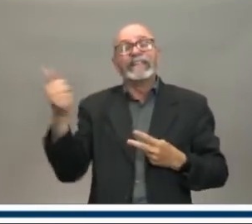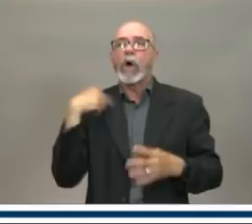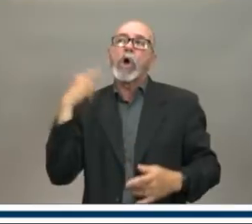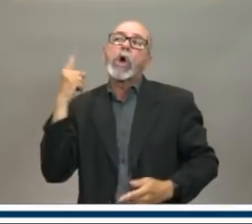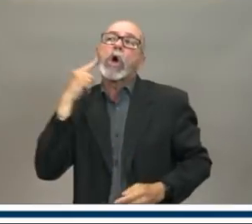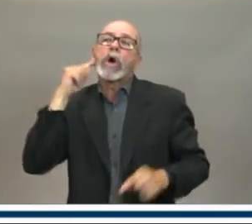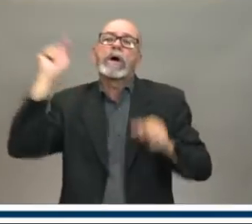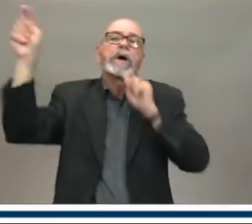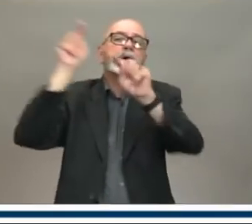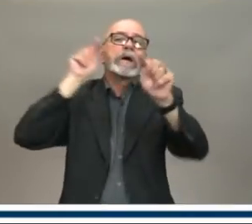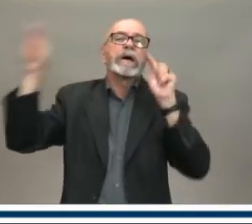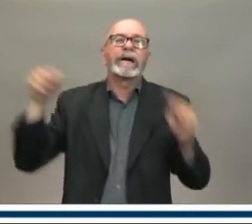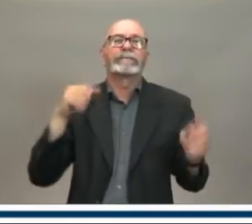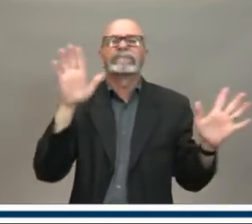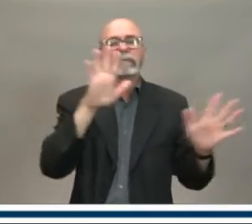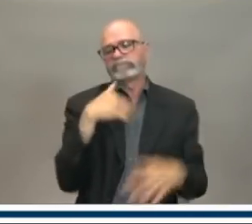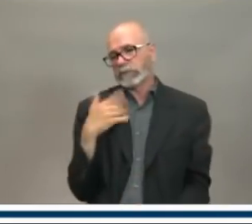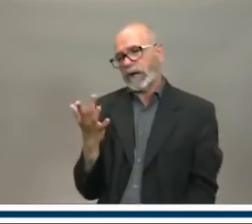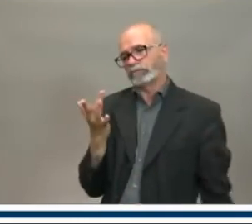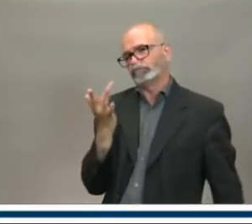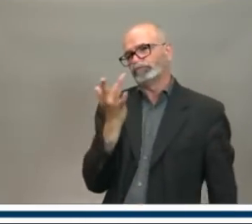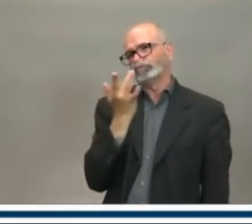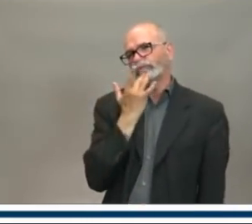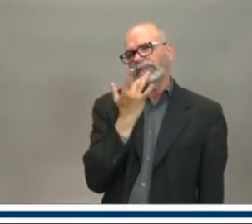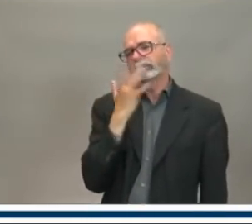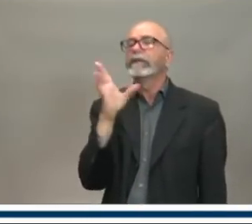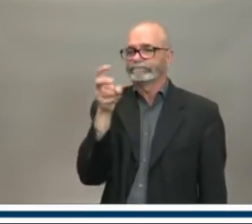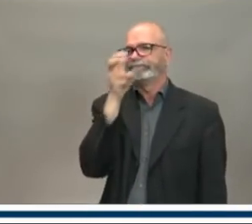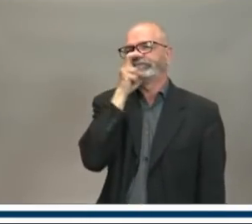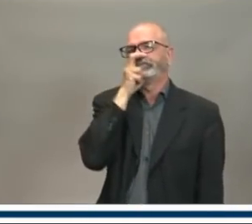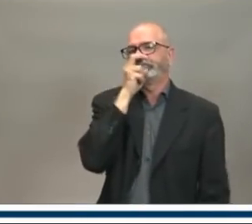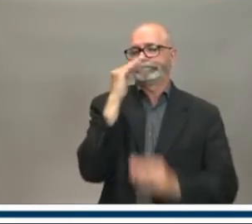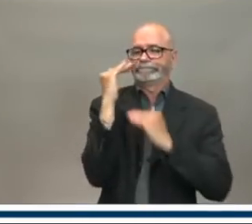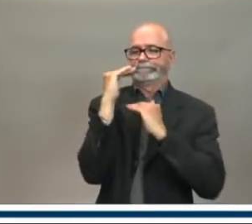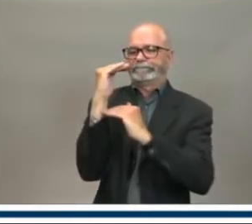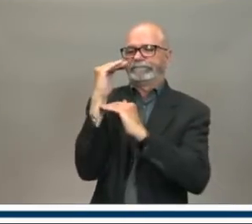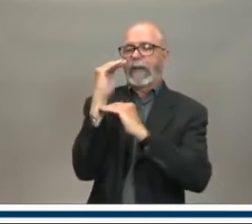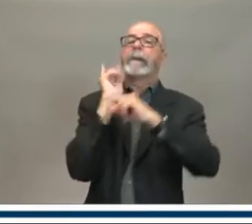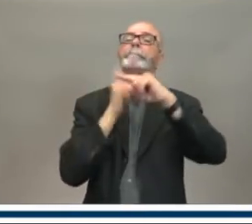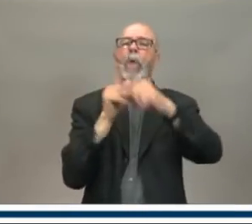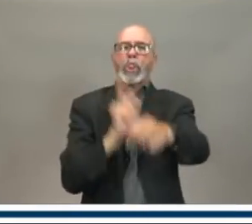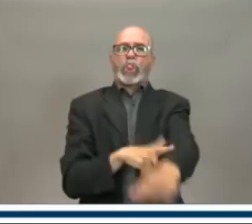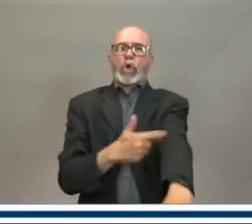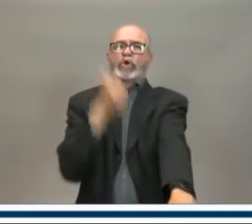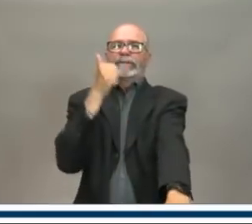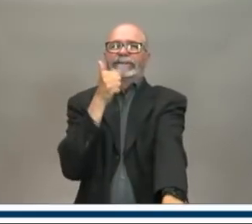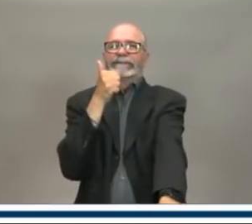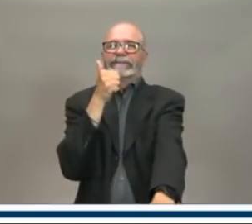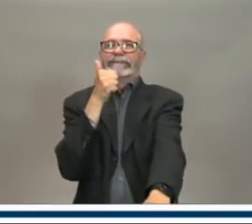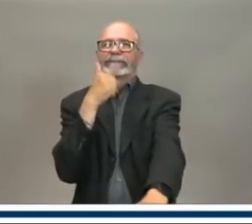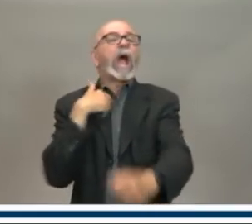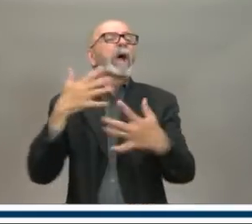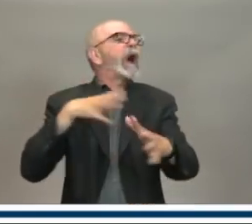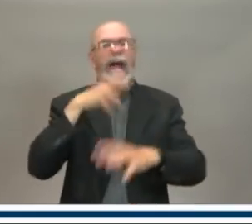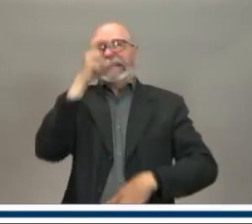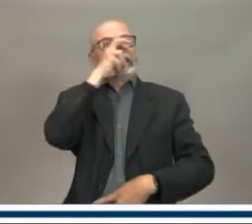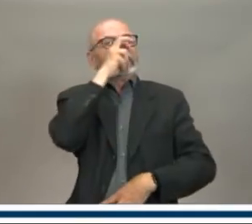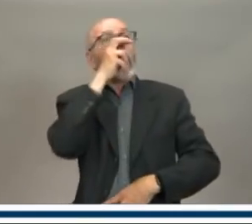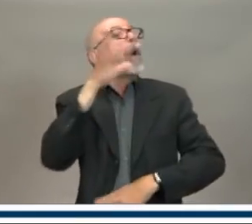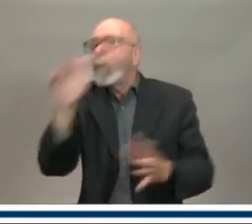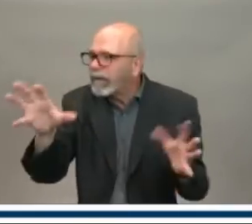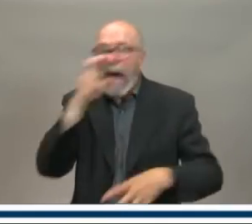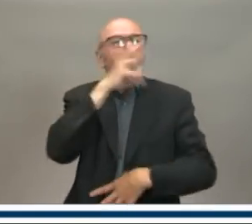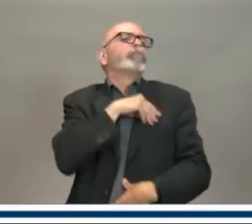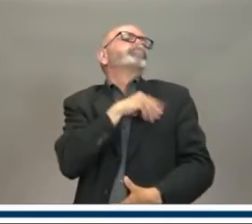much rather continue to be tighter for a little while longer to minimize the chance of having to tighten back down once we start to loosen things